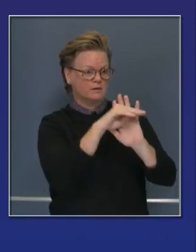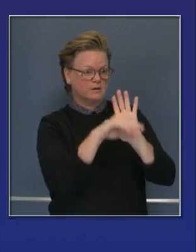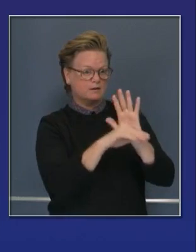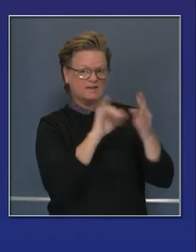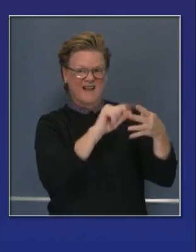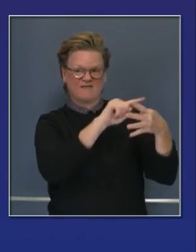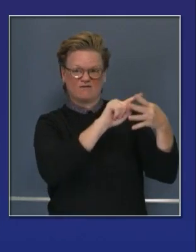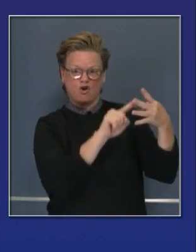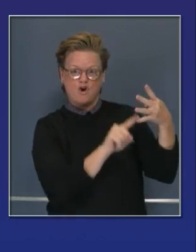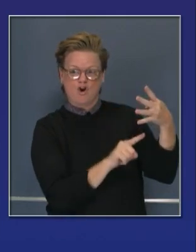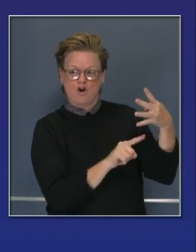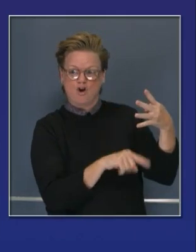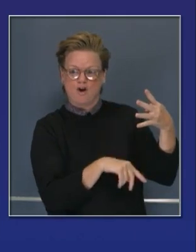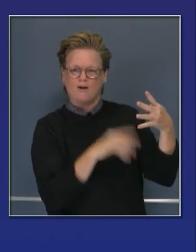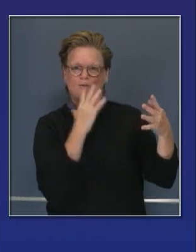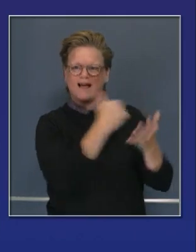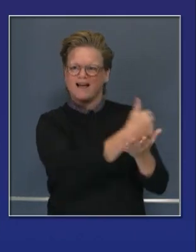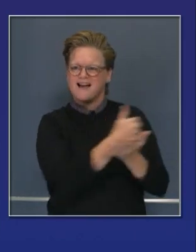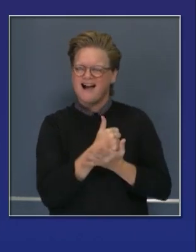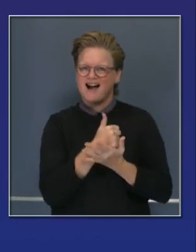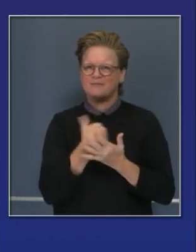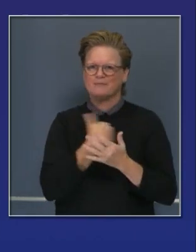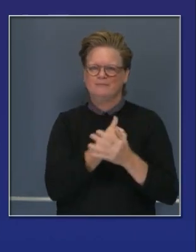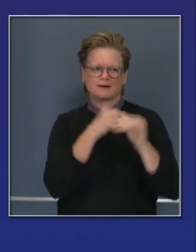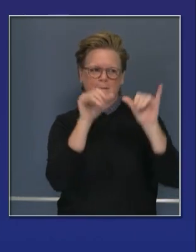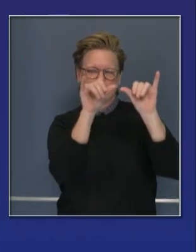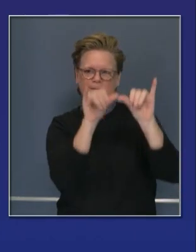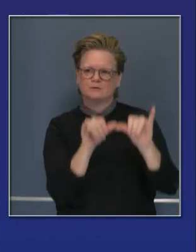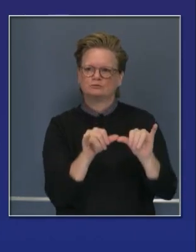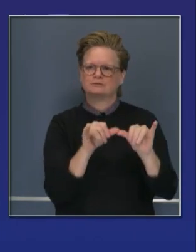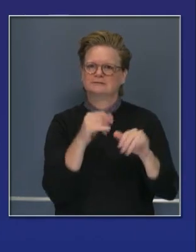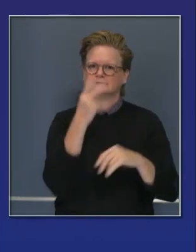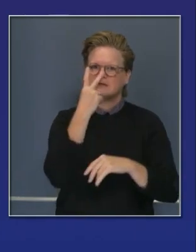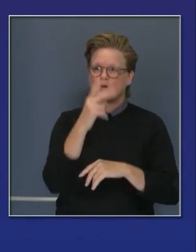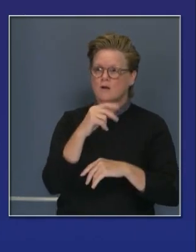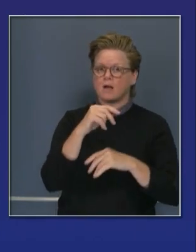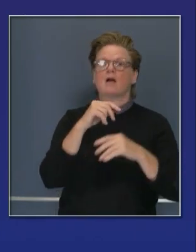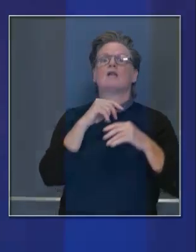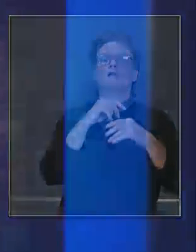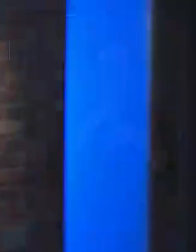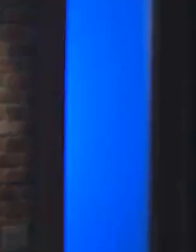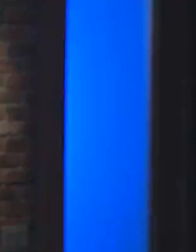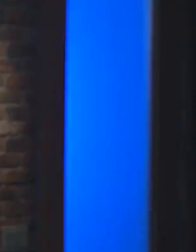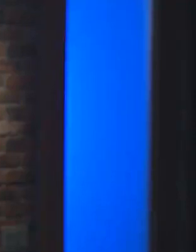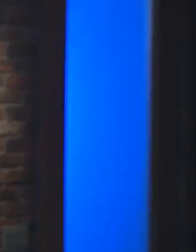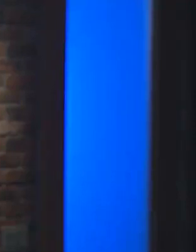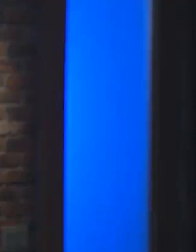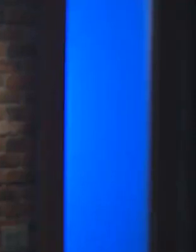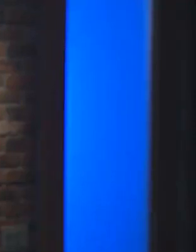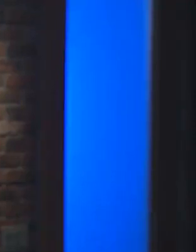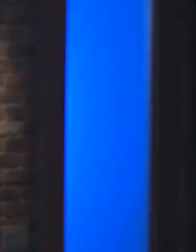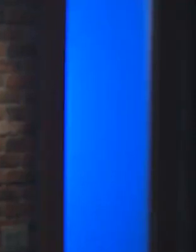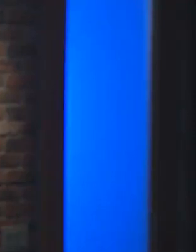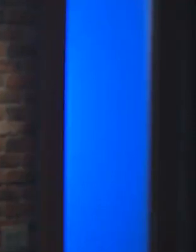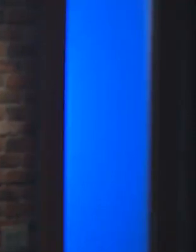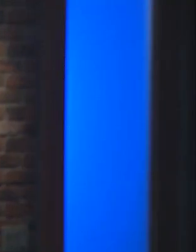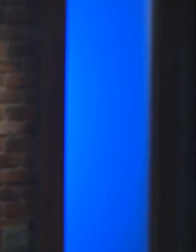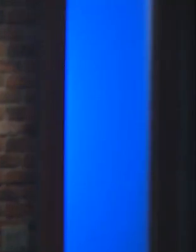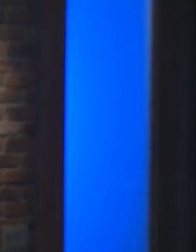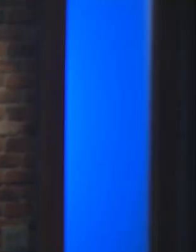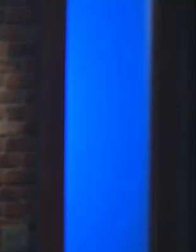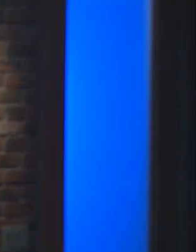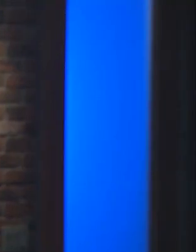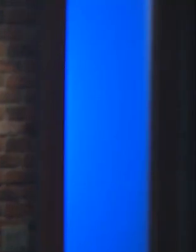in a more extended period of time, a 21-day window. Well, the new process will give the state more